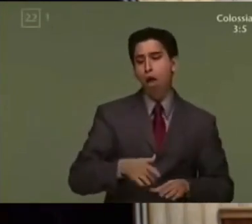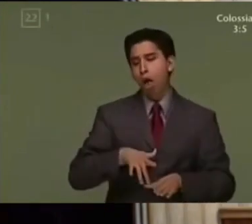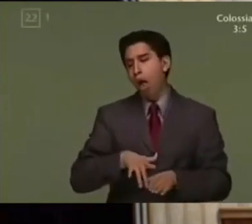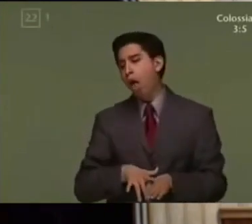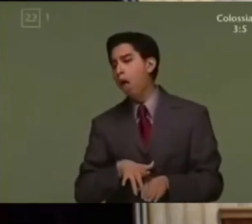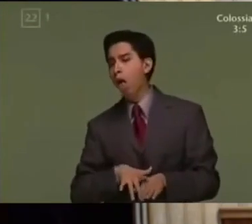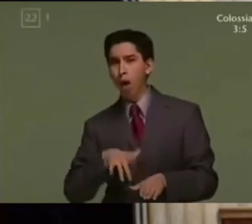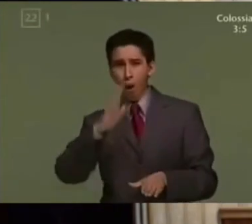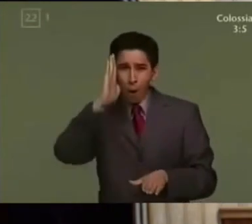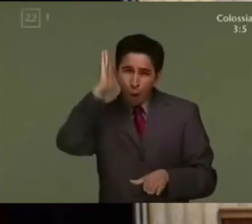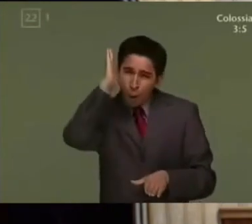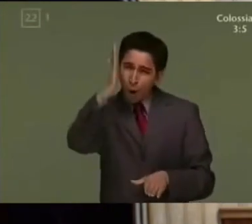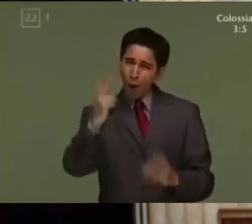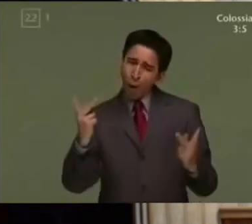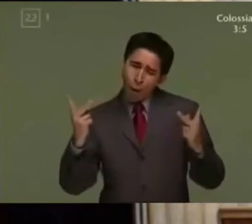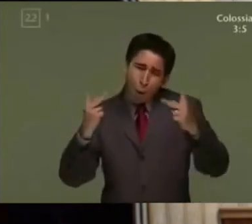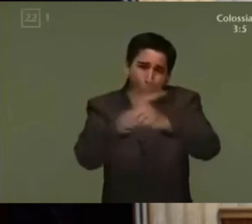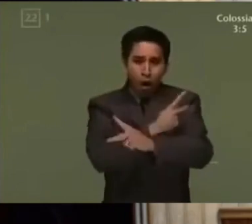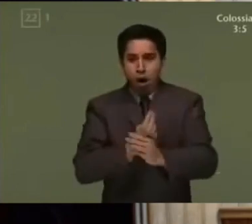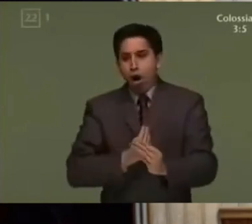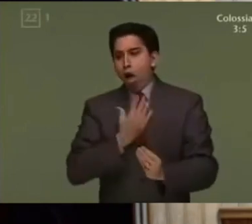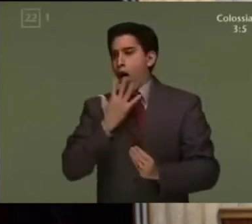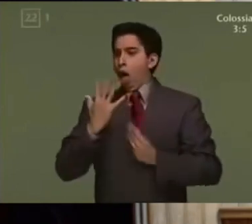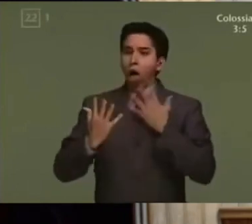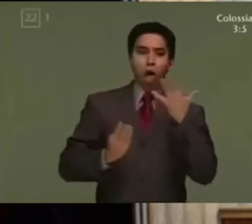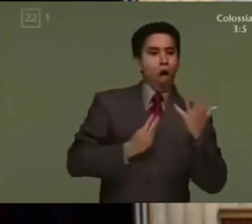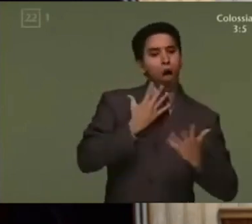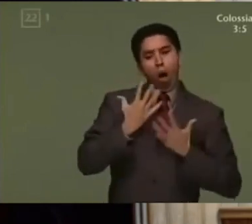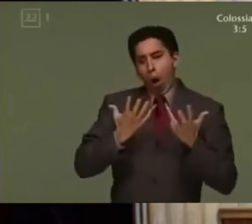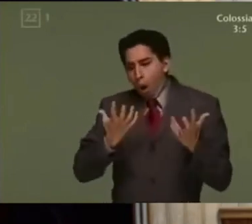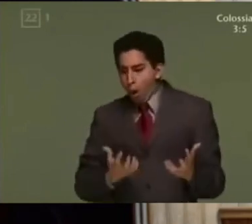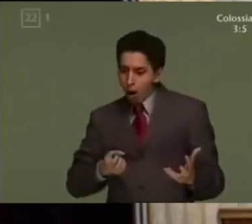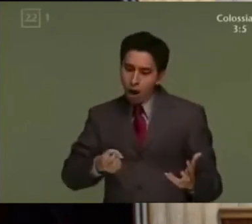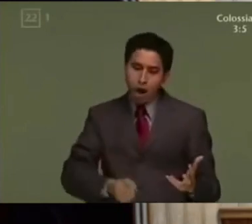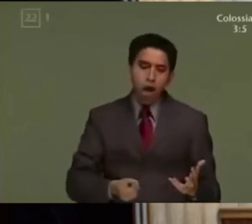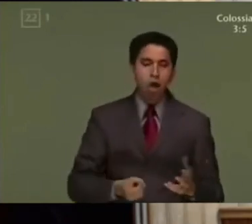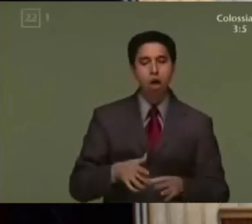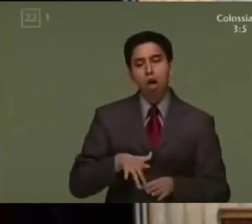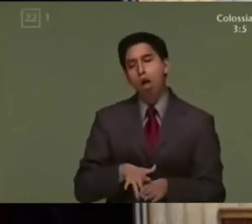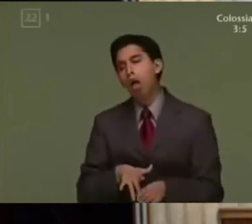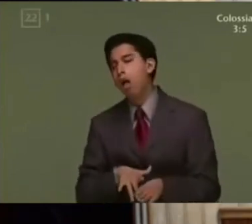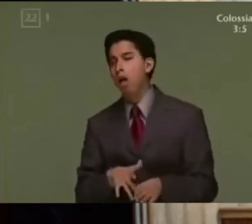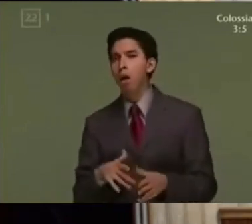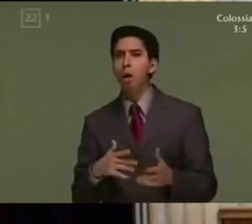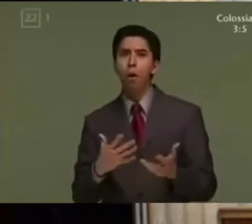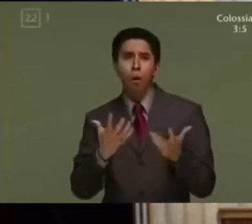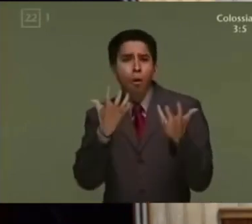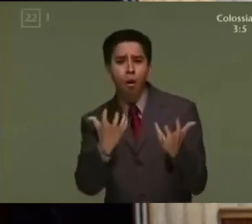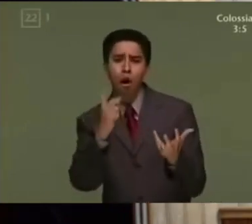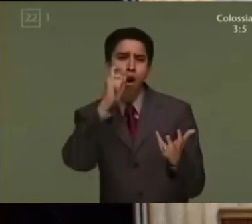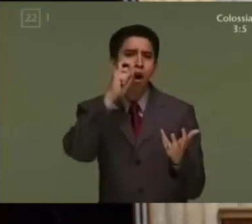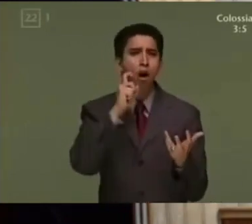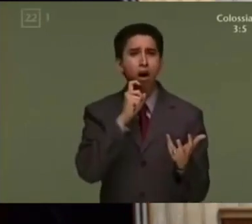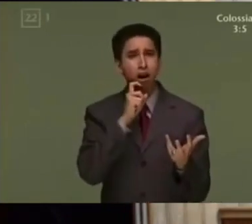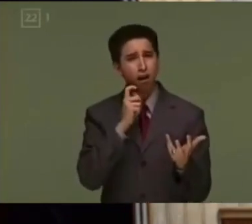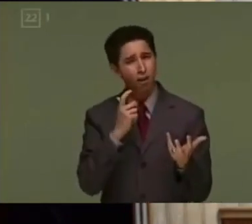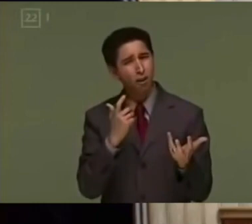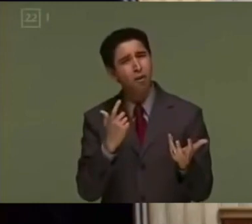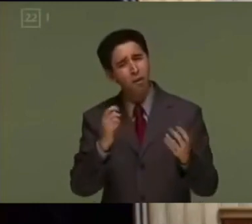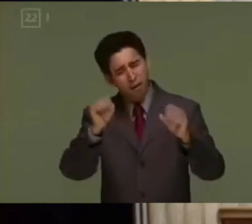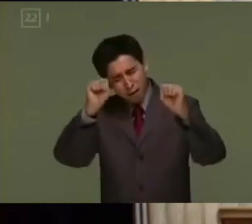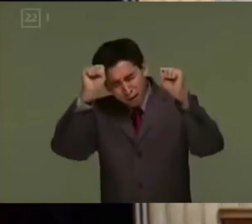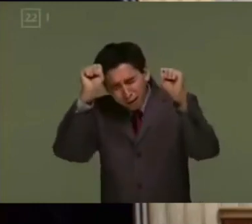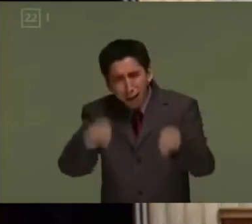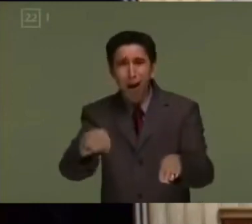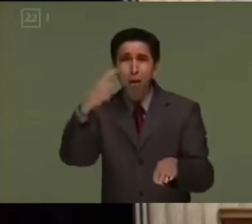Now, I'm going to leave you with your demons that are courting and the apostates you are bedfellows with. You